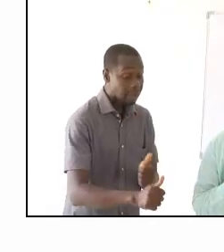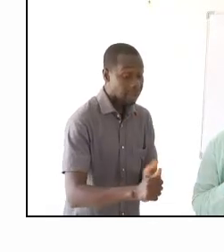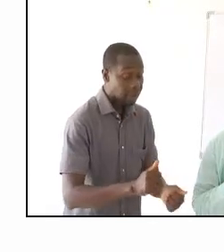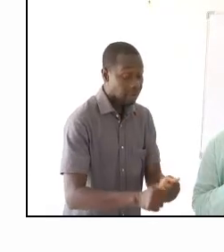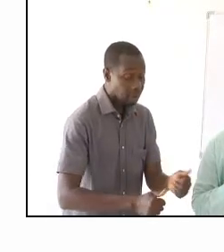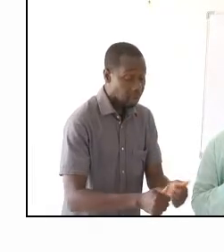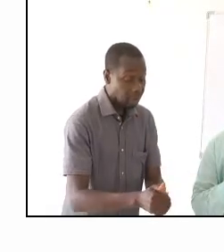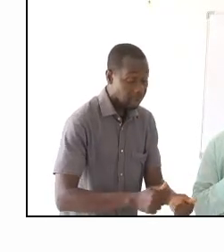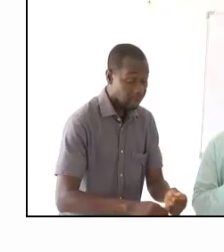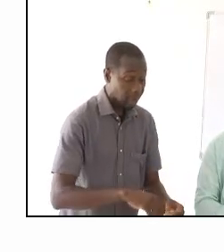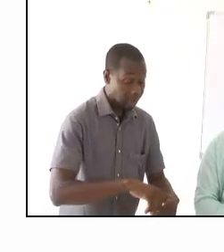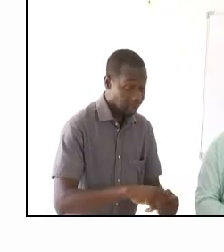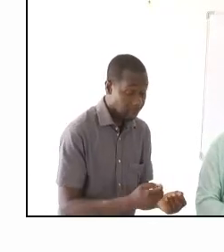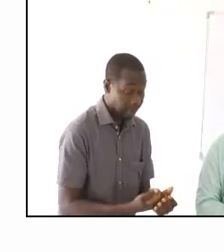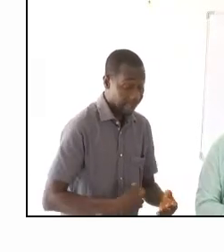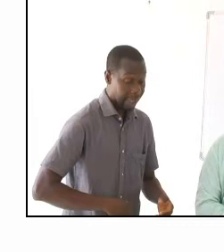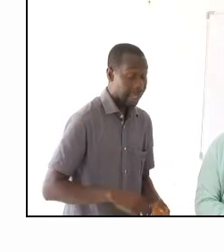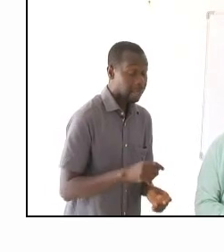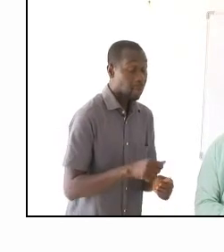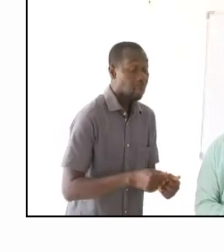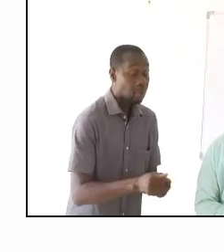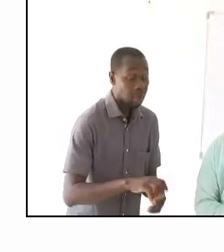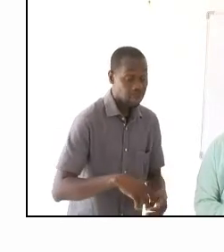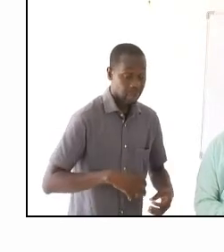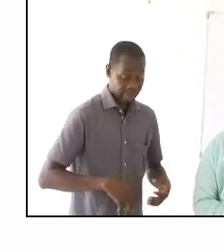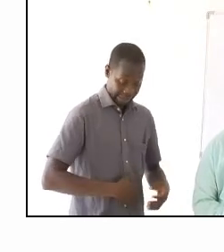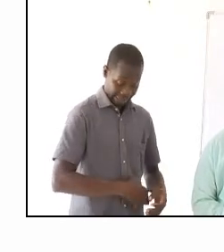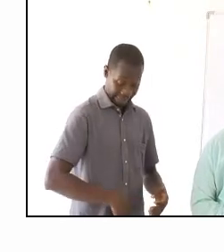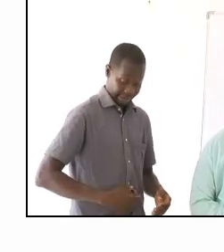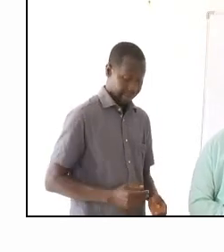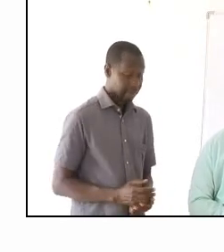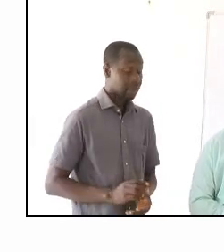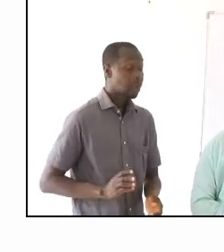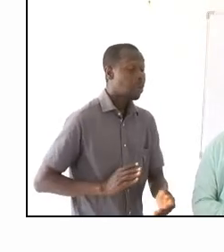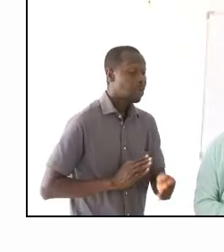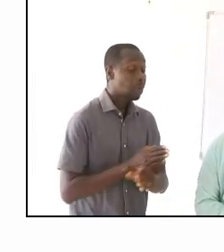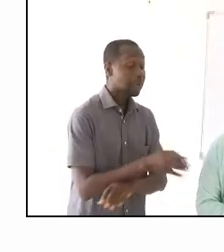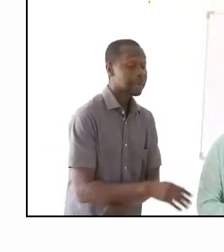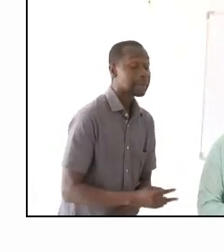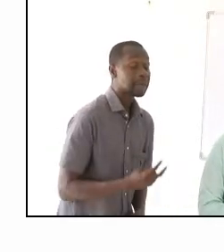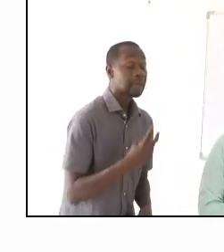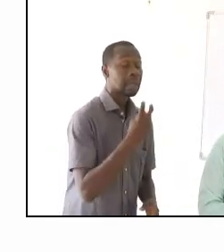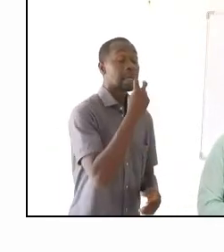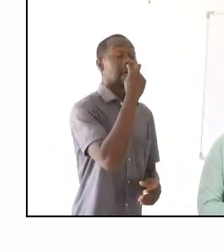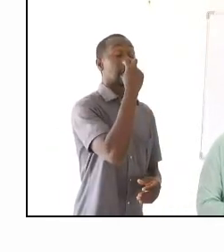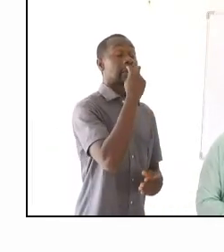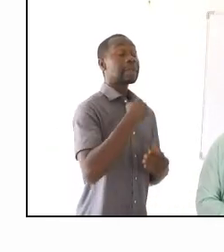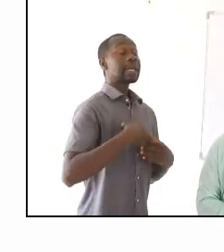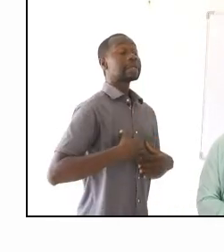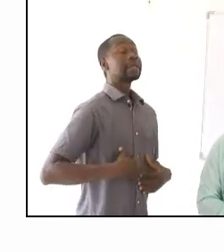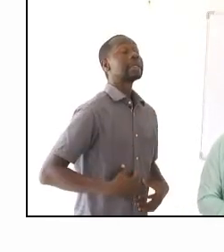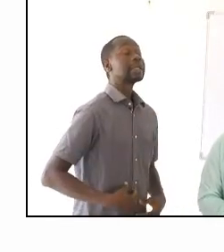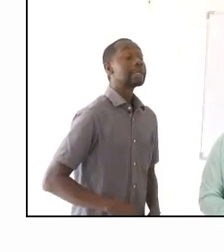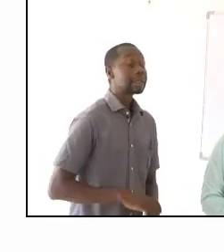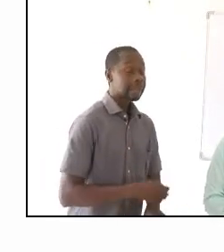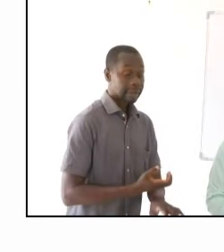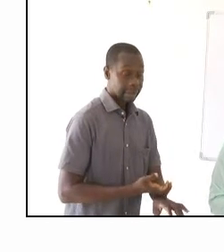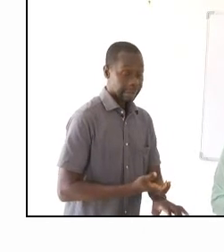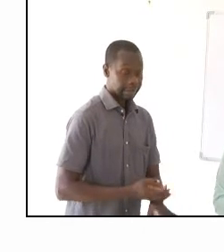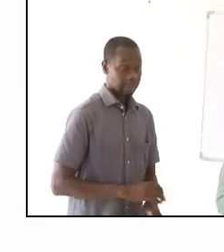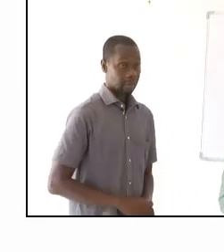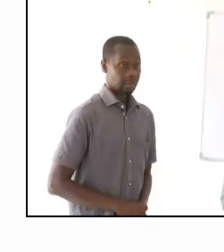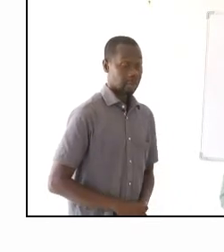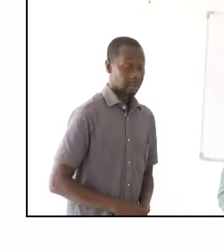digestion, the end products of digestion. So now we move on to the respiratory system.